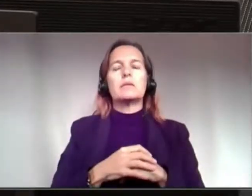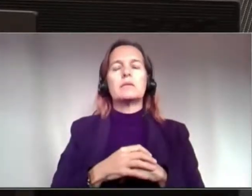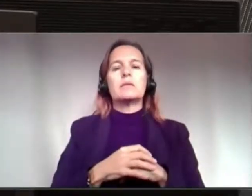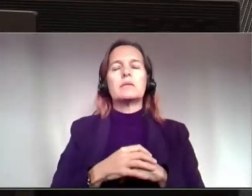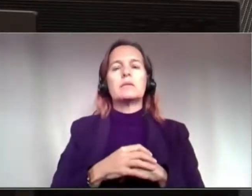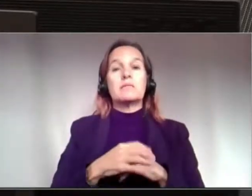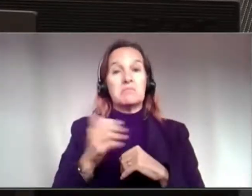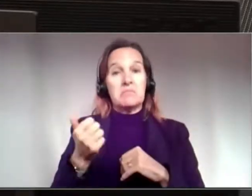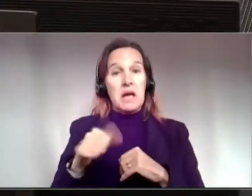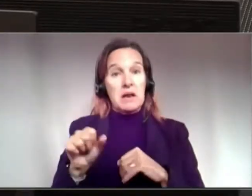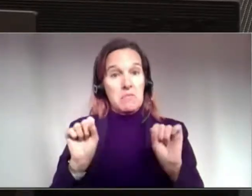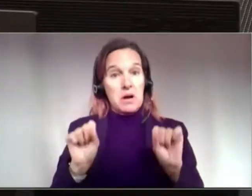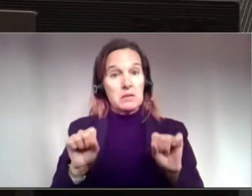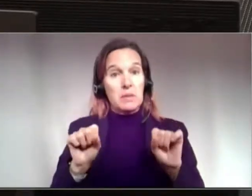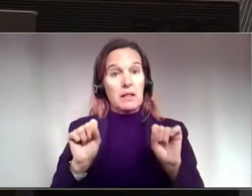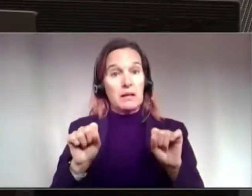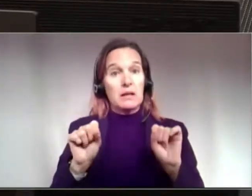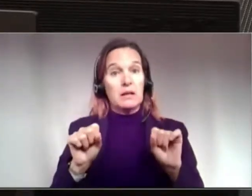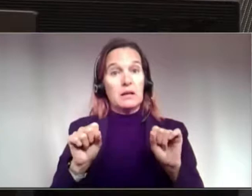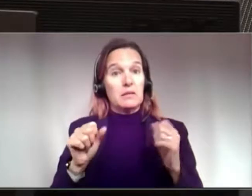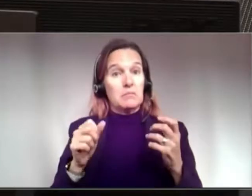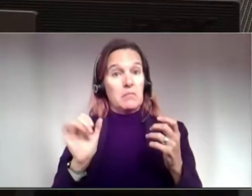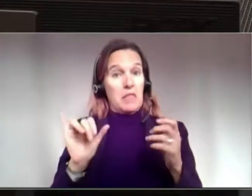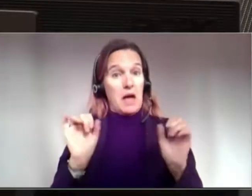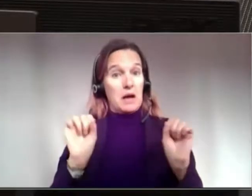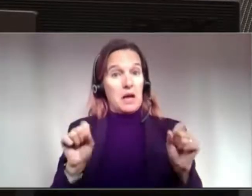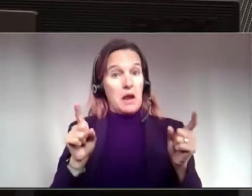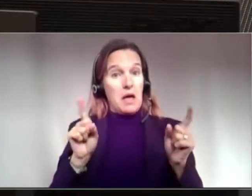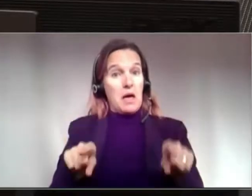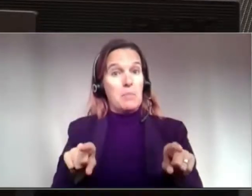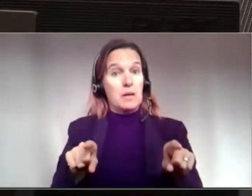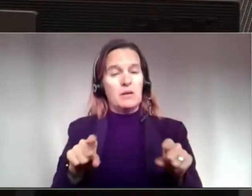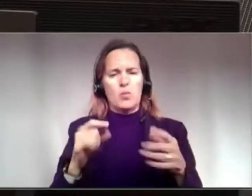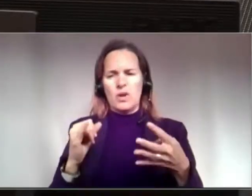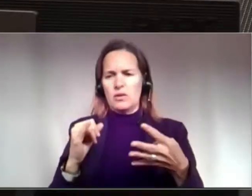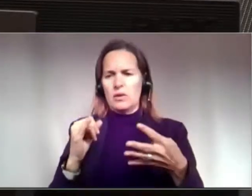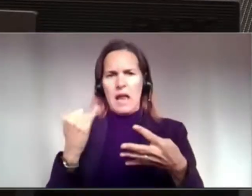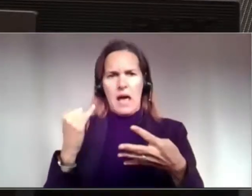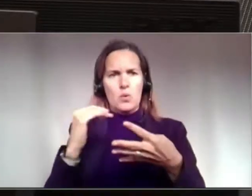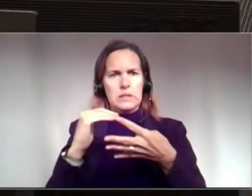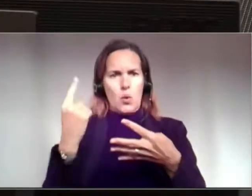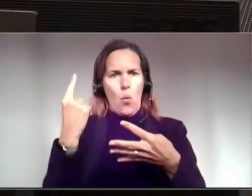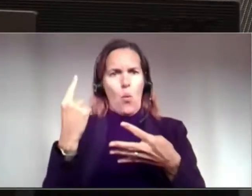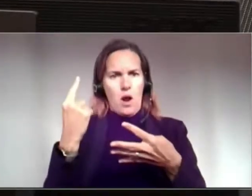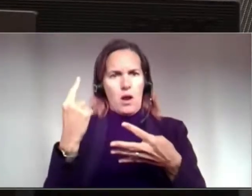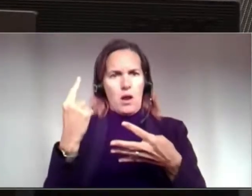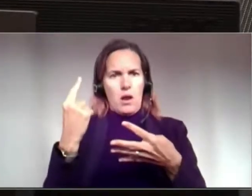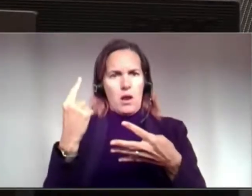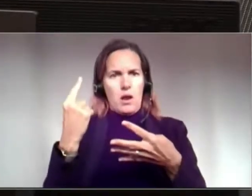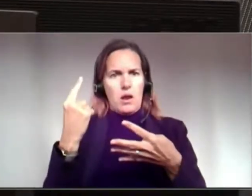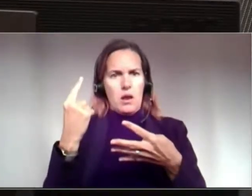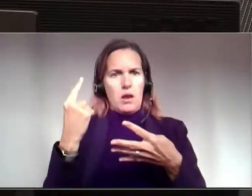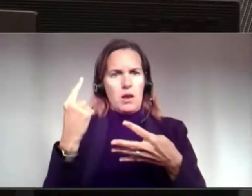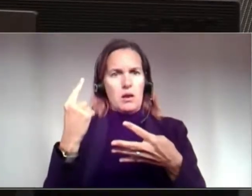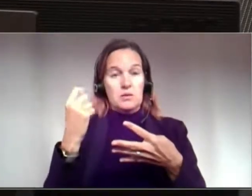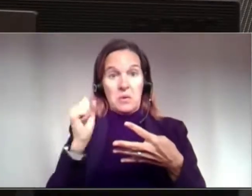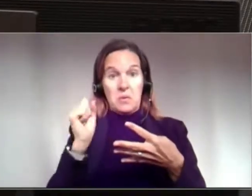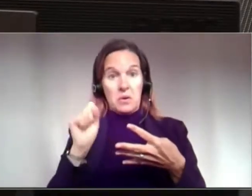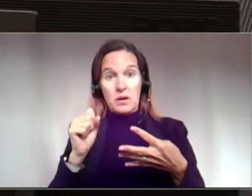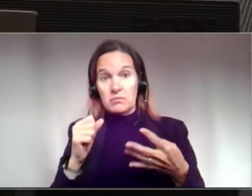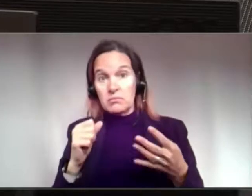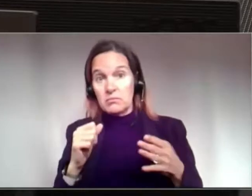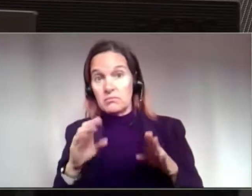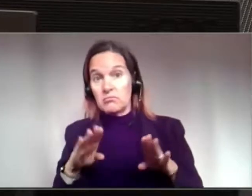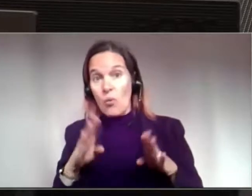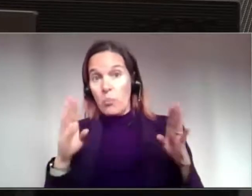there any possibility of that happening, even though we're in tier 1 with negotiations with the state? And then, second,